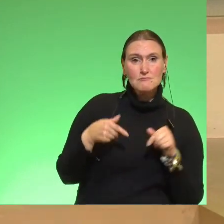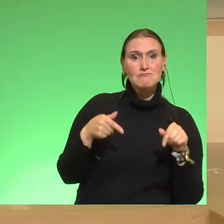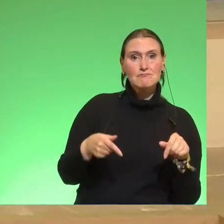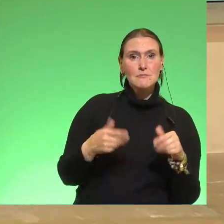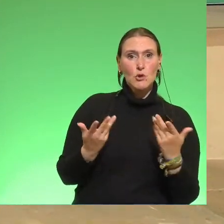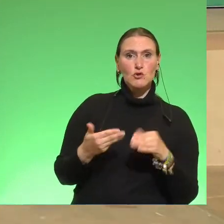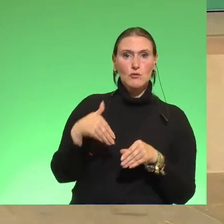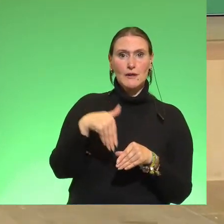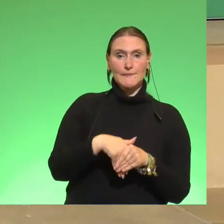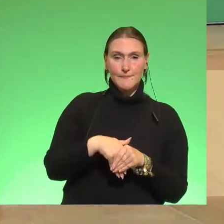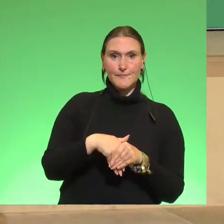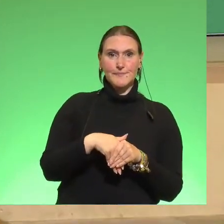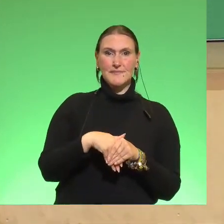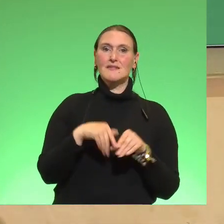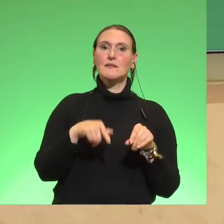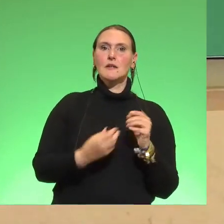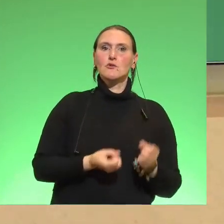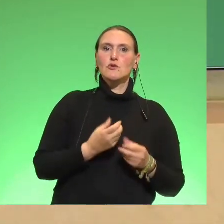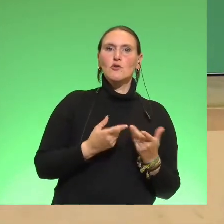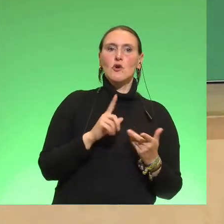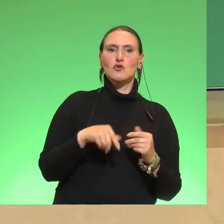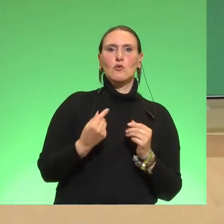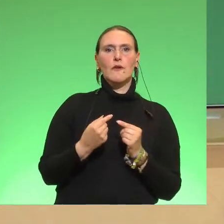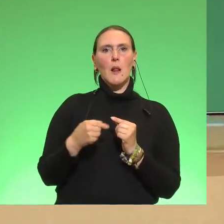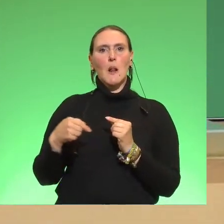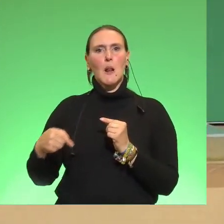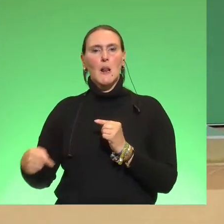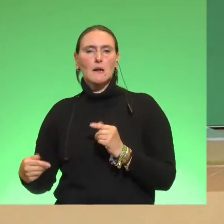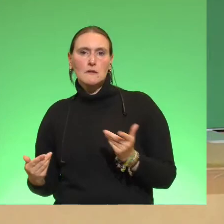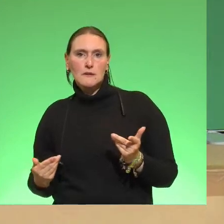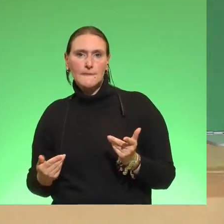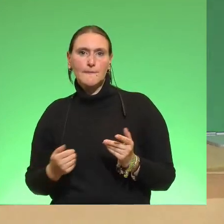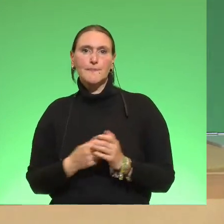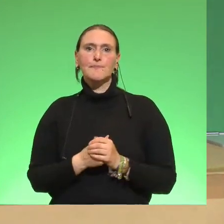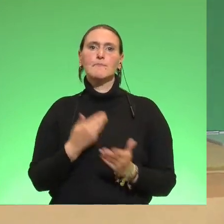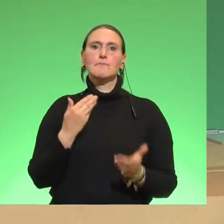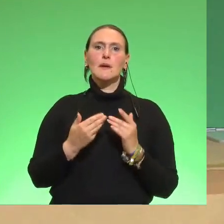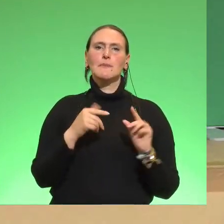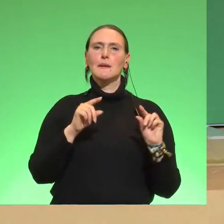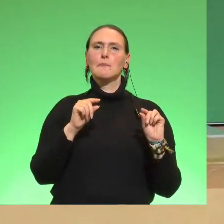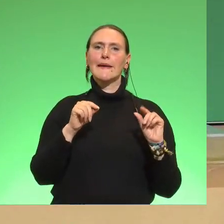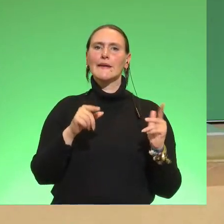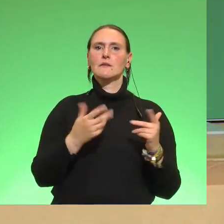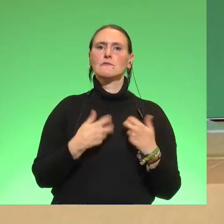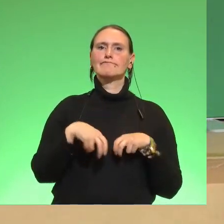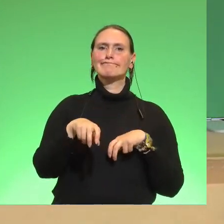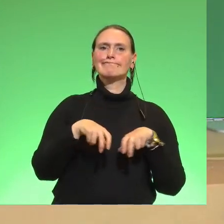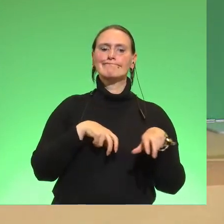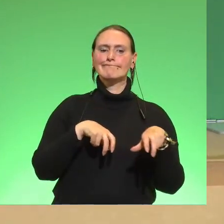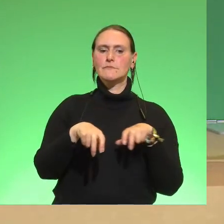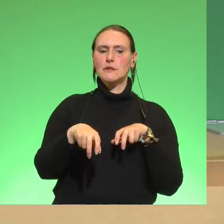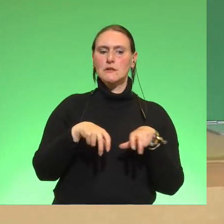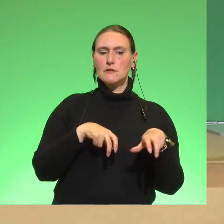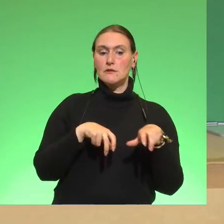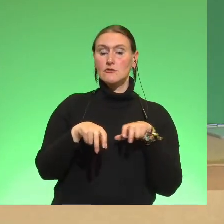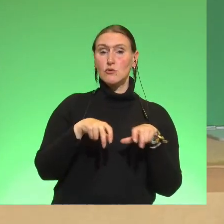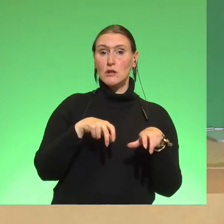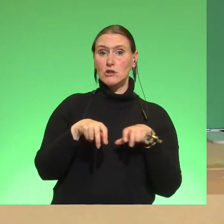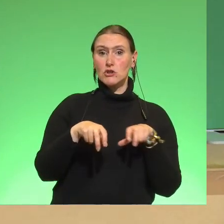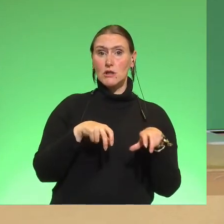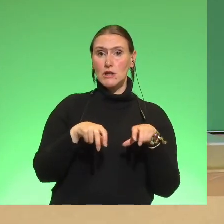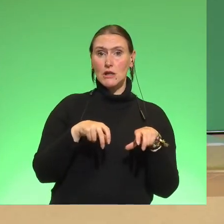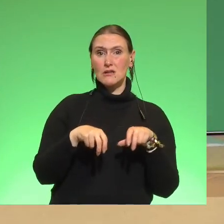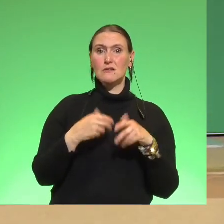vitrines lamenting the loss of resources. Maybe it means don't make those strategized sovereign concepts in the suspension of time